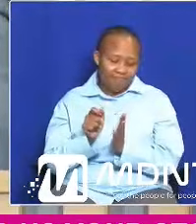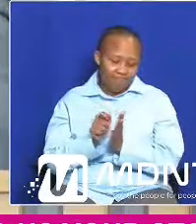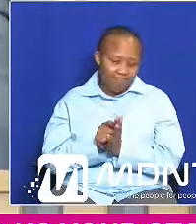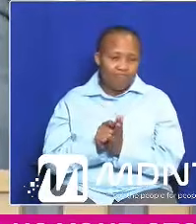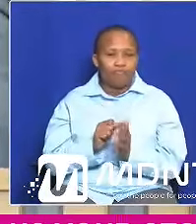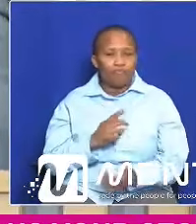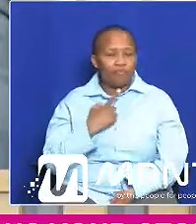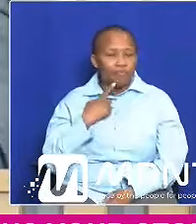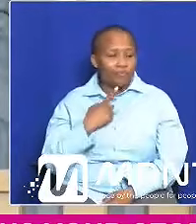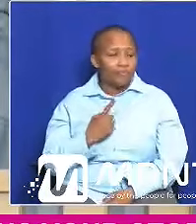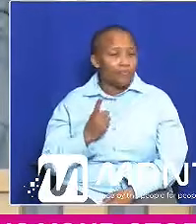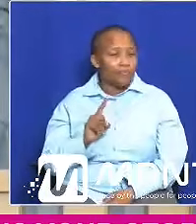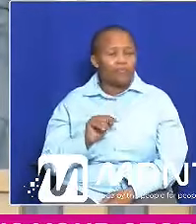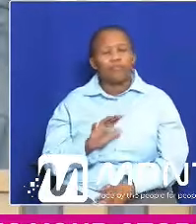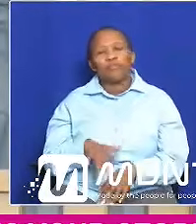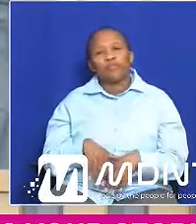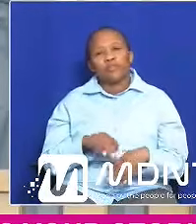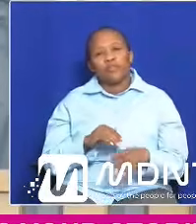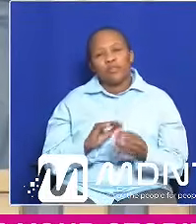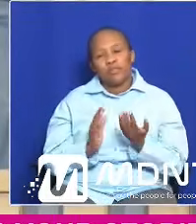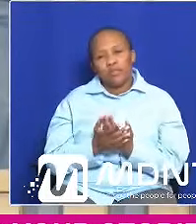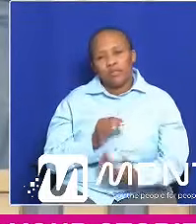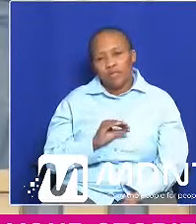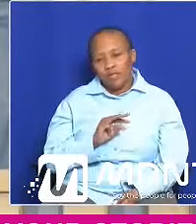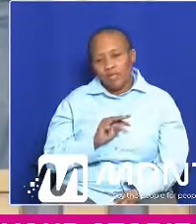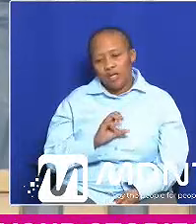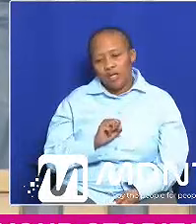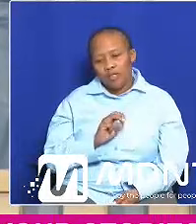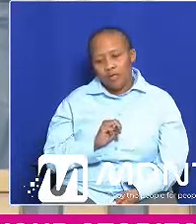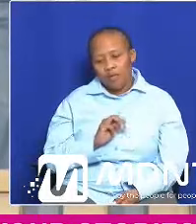numbered annexure SM1 to SM27.